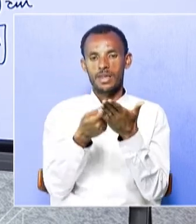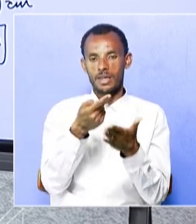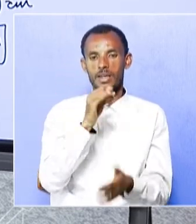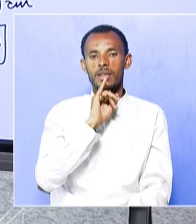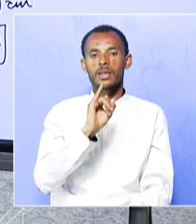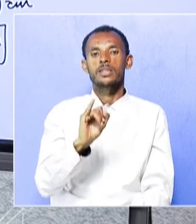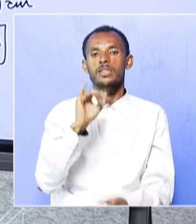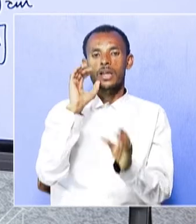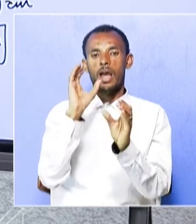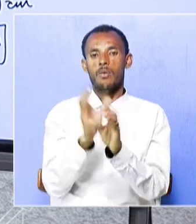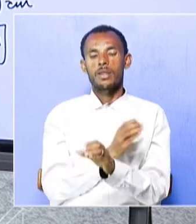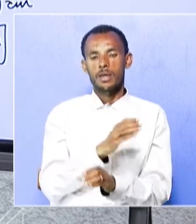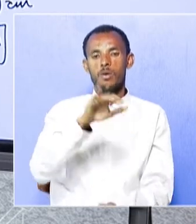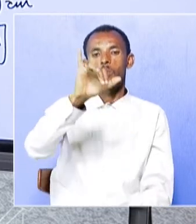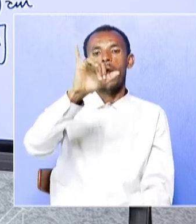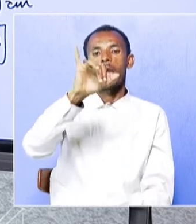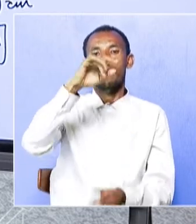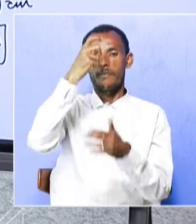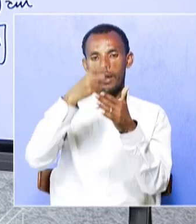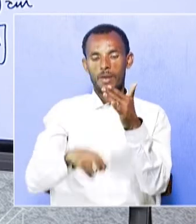is calculating y value.